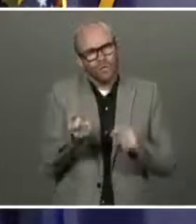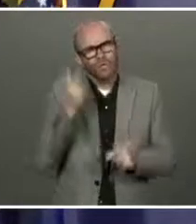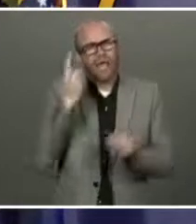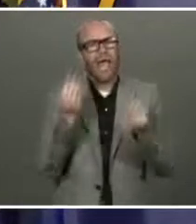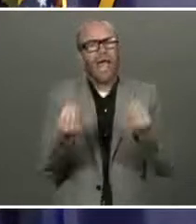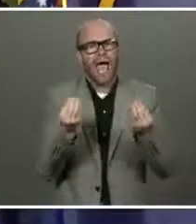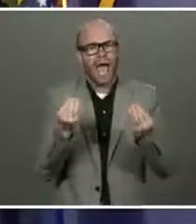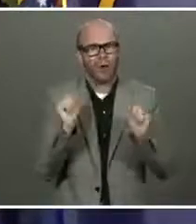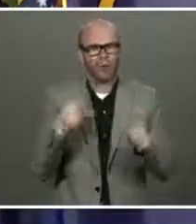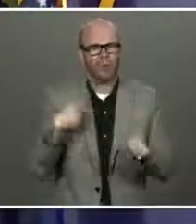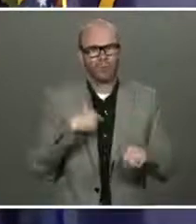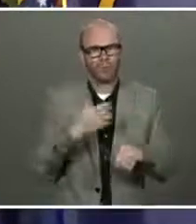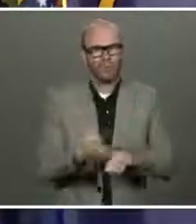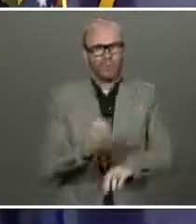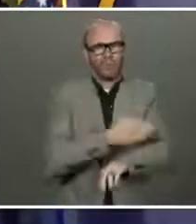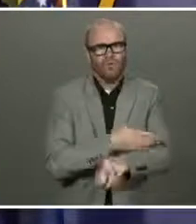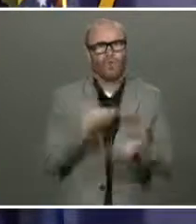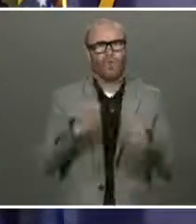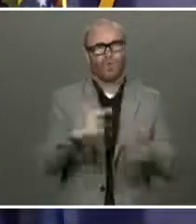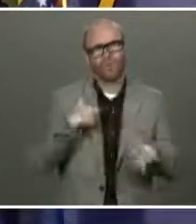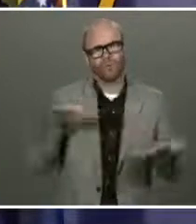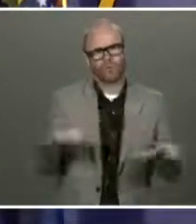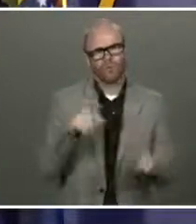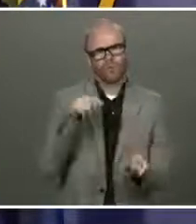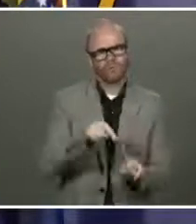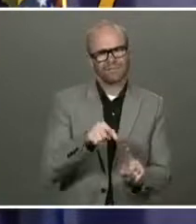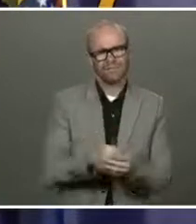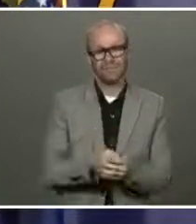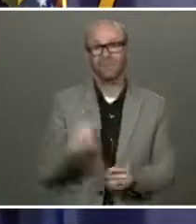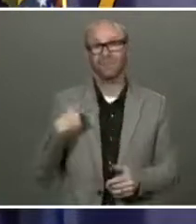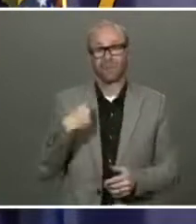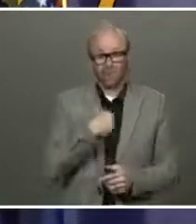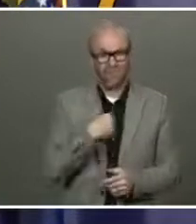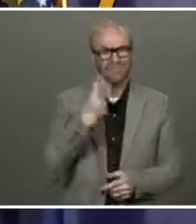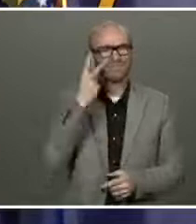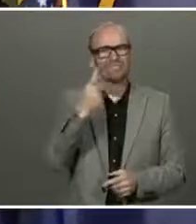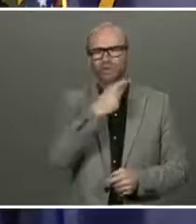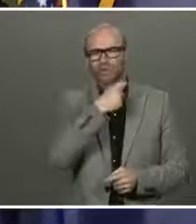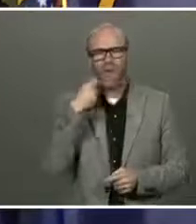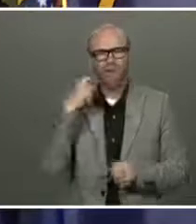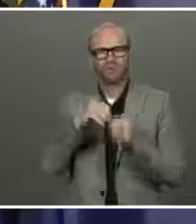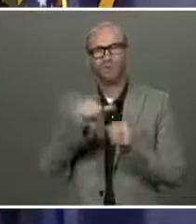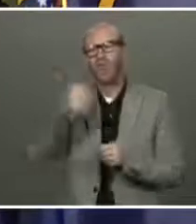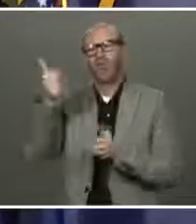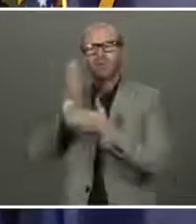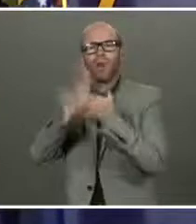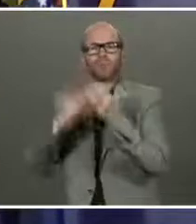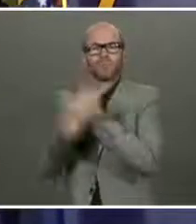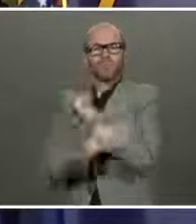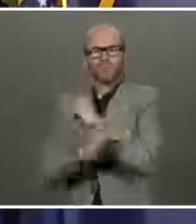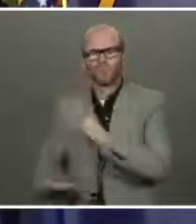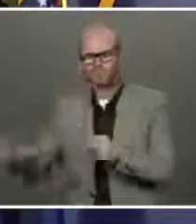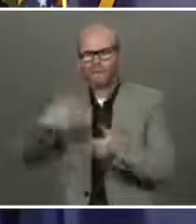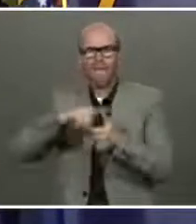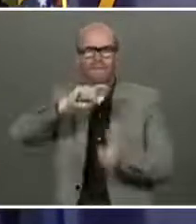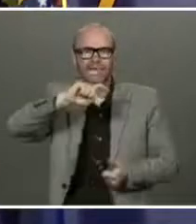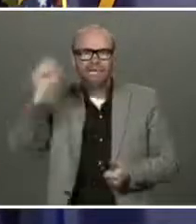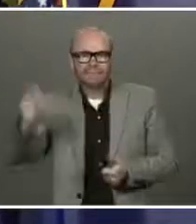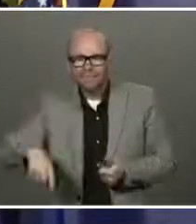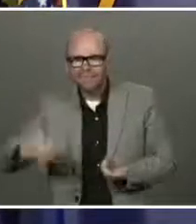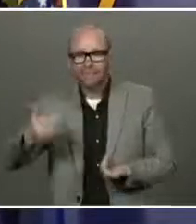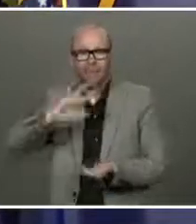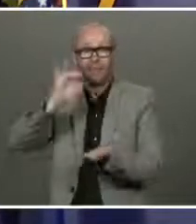this? And is there a possibility? By the way, we've had extensive droughts in other parts of the country before, too. Right? Texas, the Midwest have